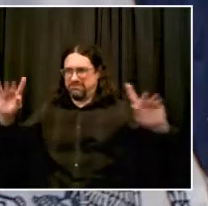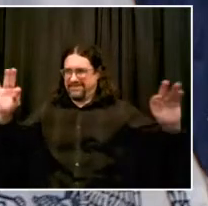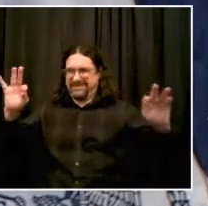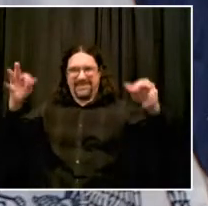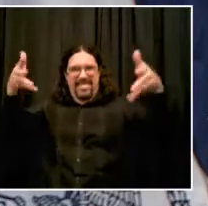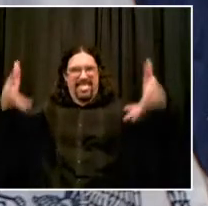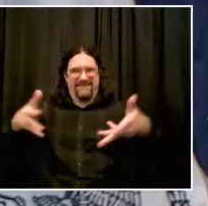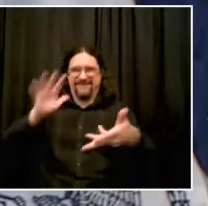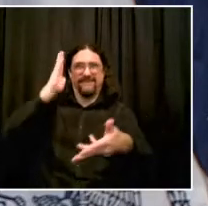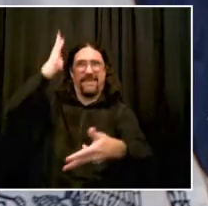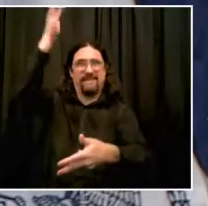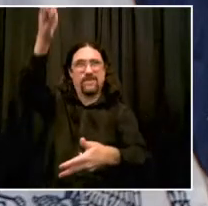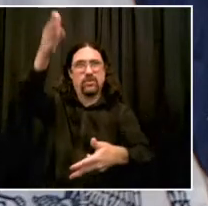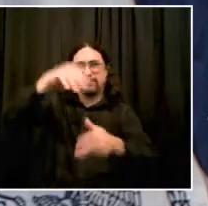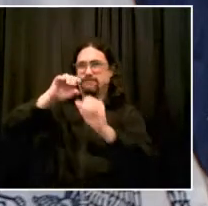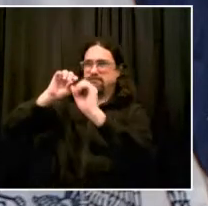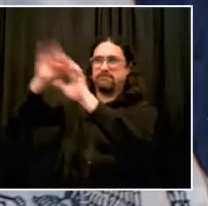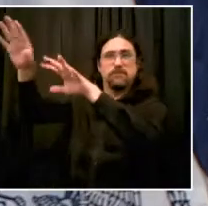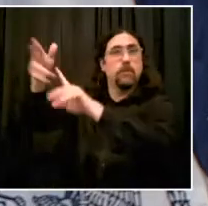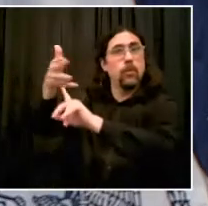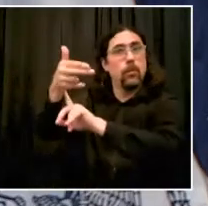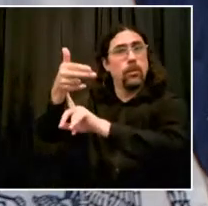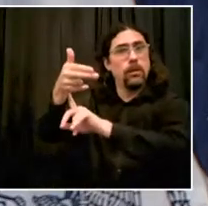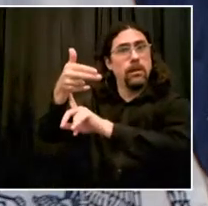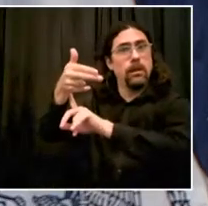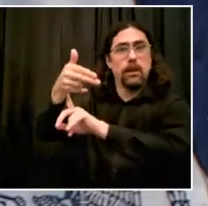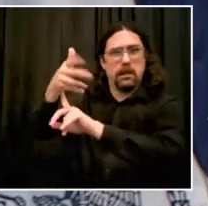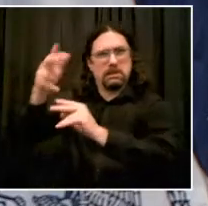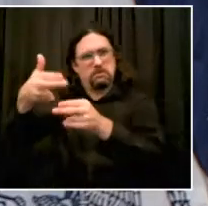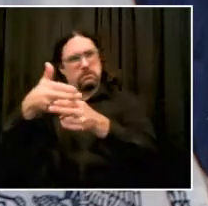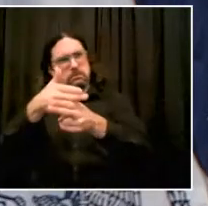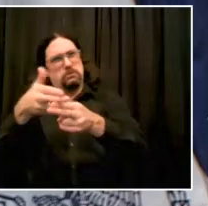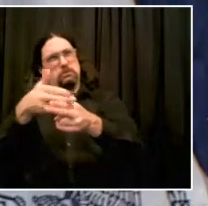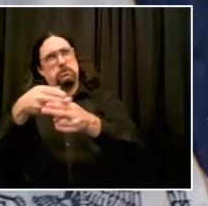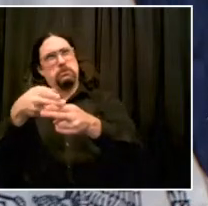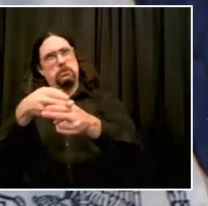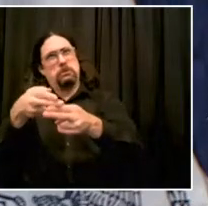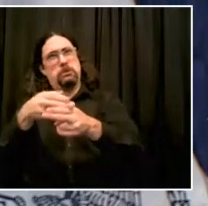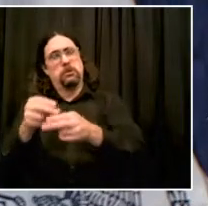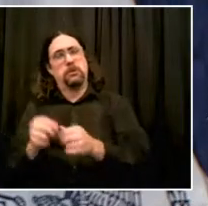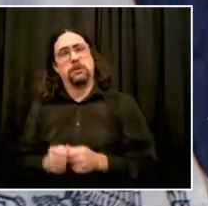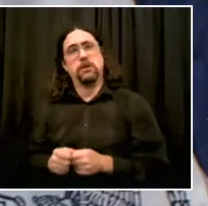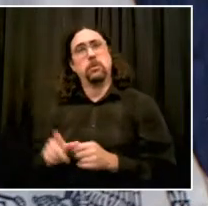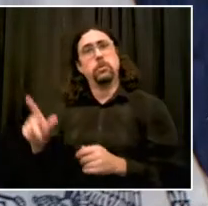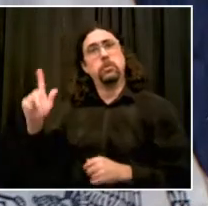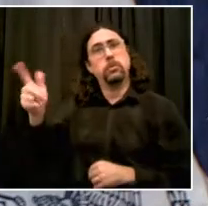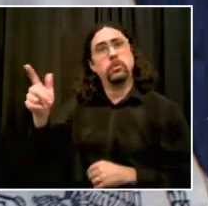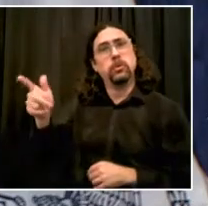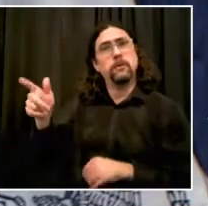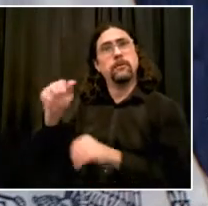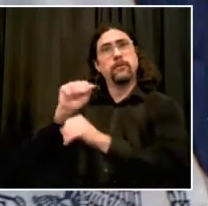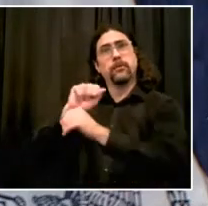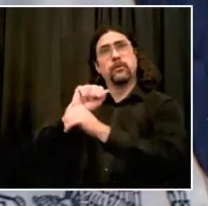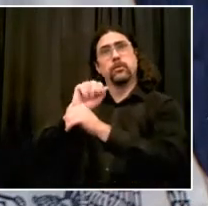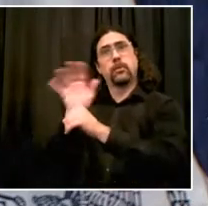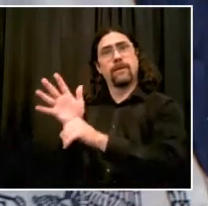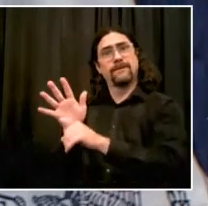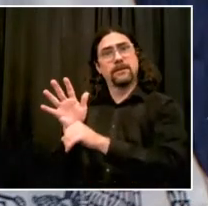shelter system out of those hotels, and a lot of things will start to change. But in the meantime, this is actually about protecting people's lives and safety. Go